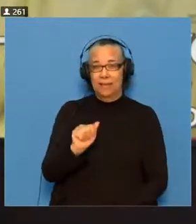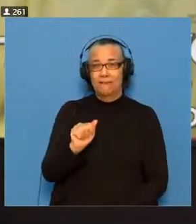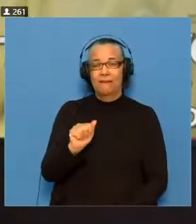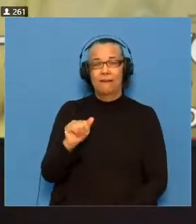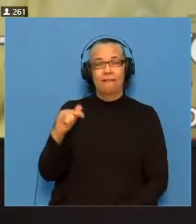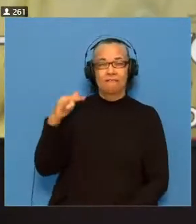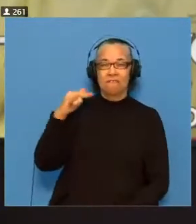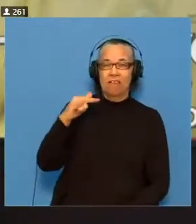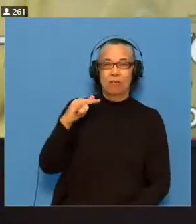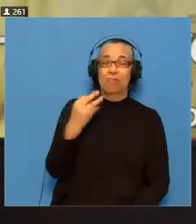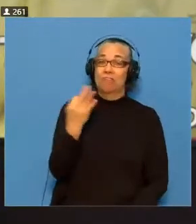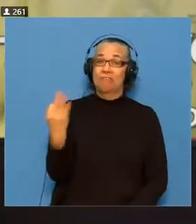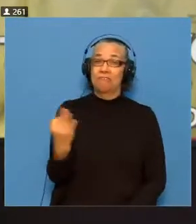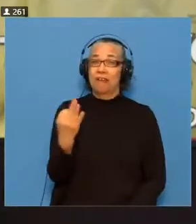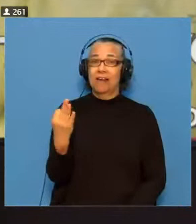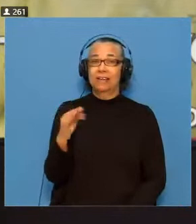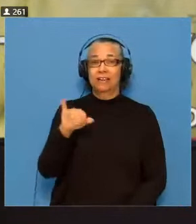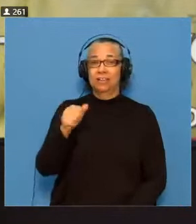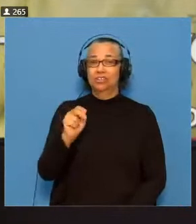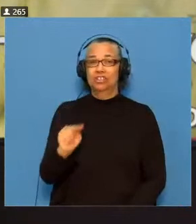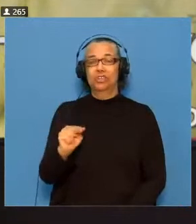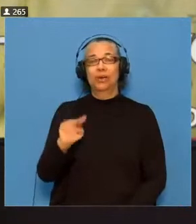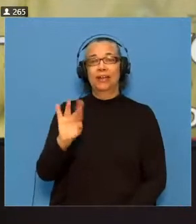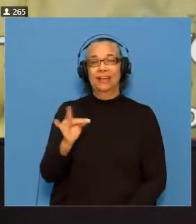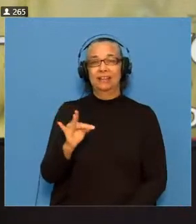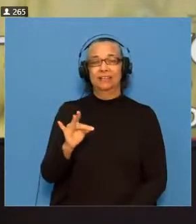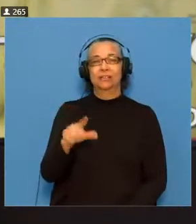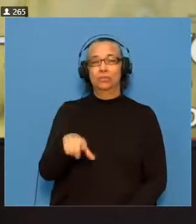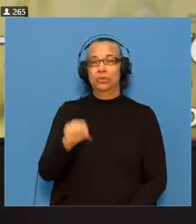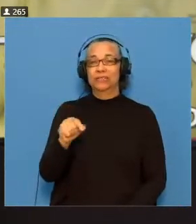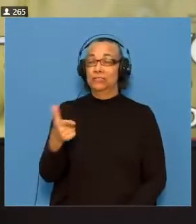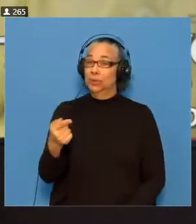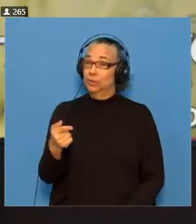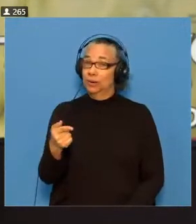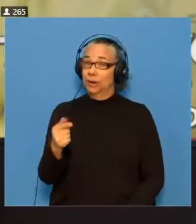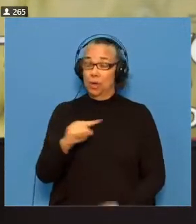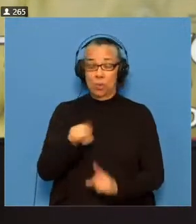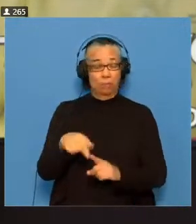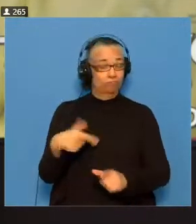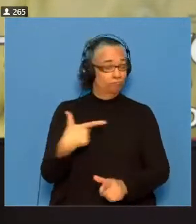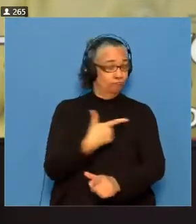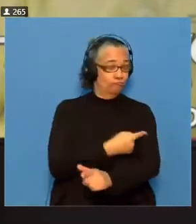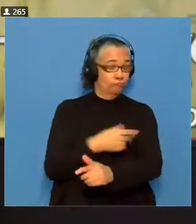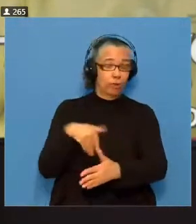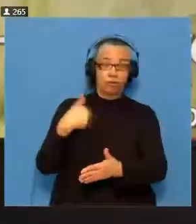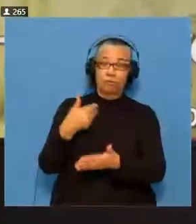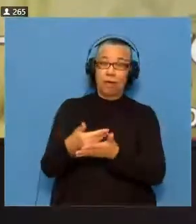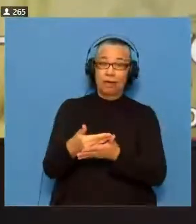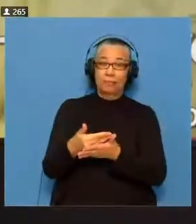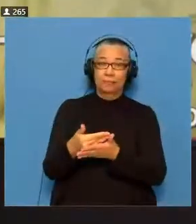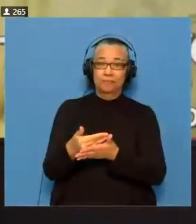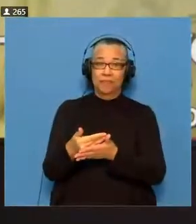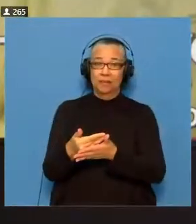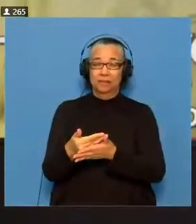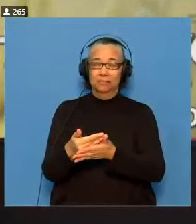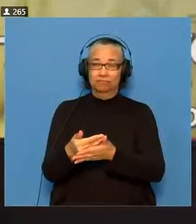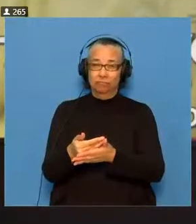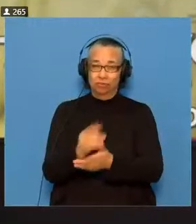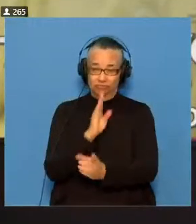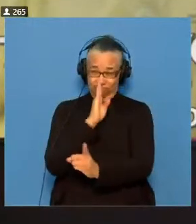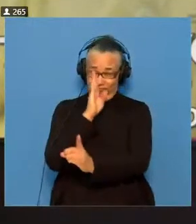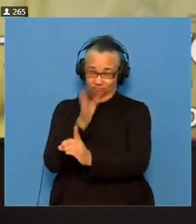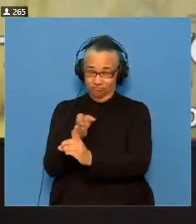this Friday, the 8th of January, 2021. Once the vaccines arrive on island, they will be taken immediately to a